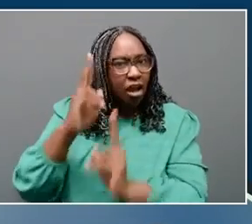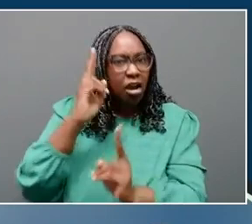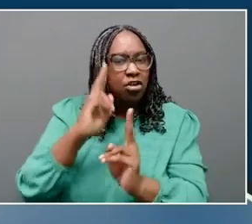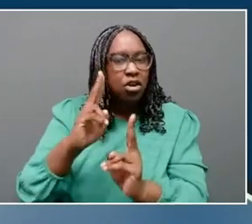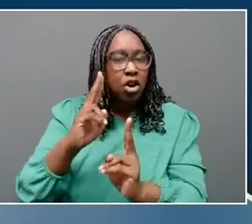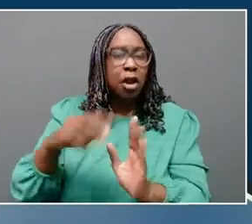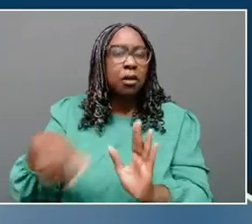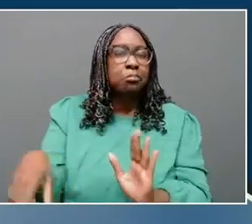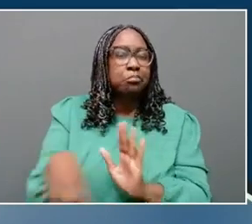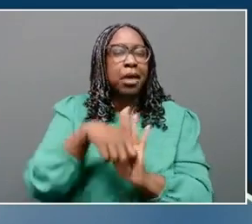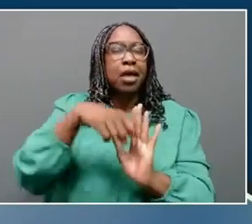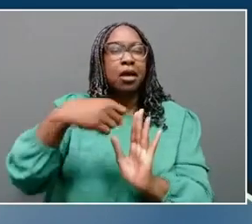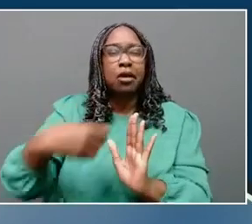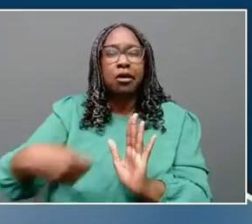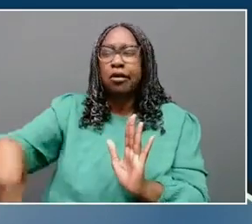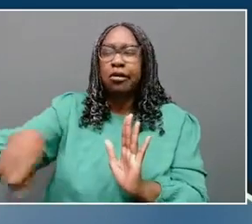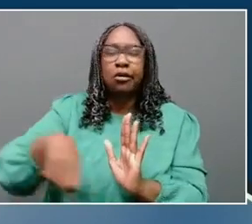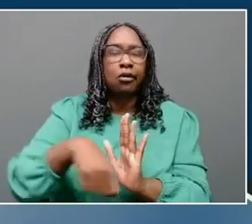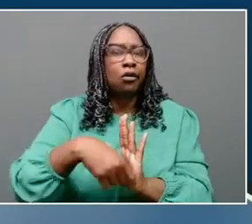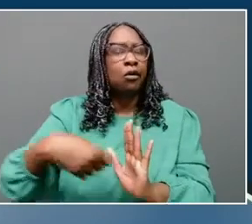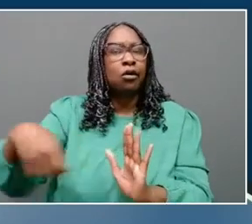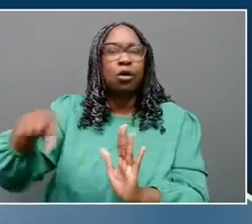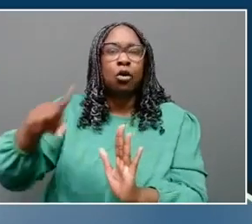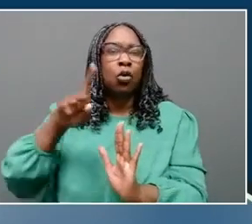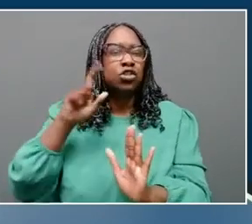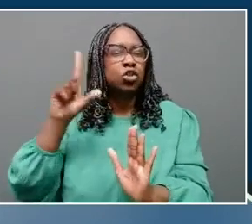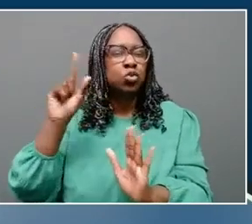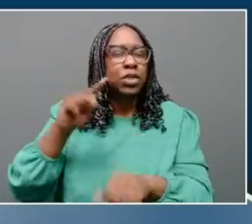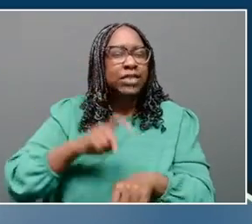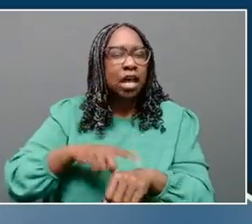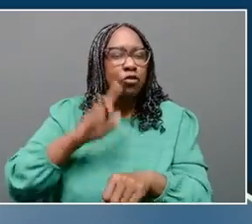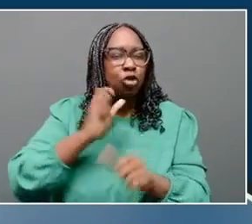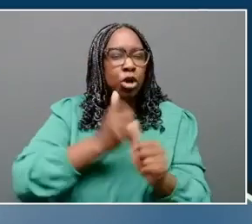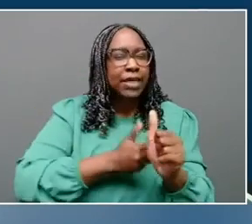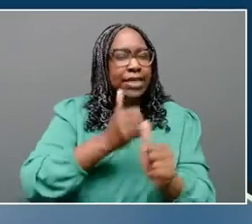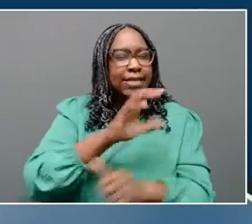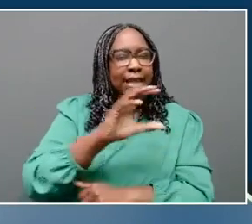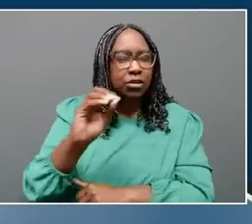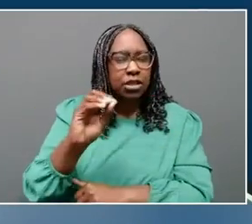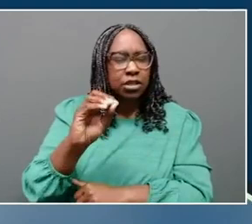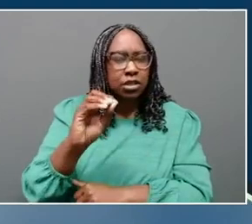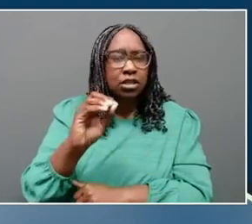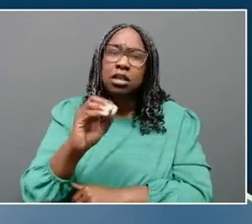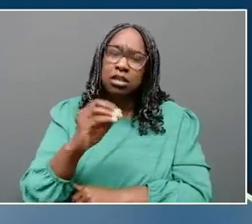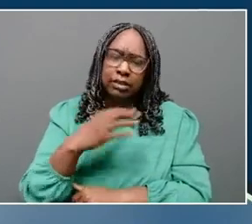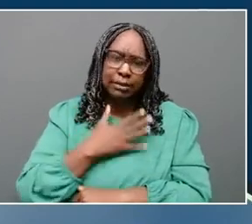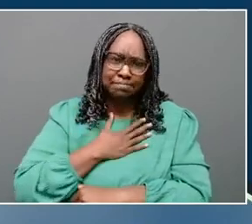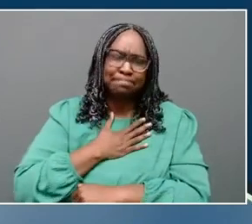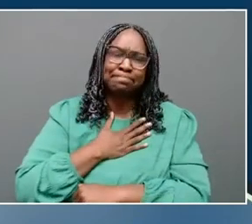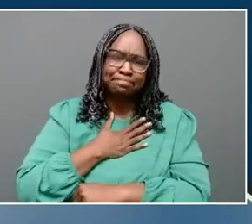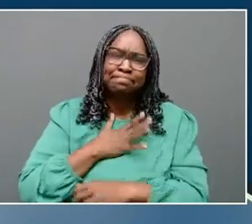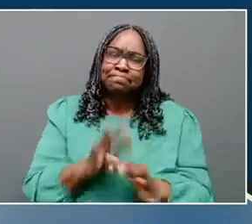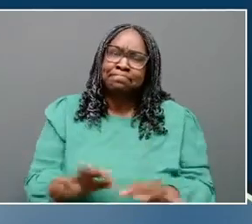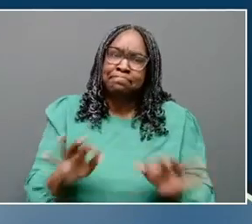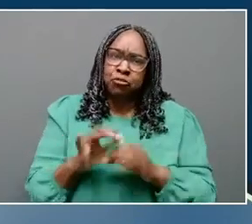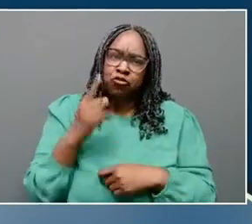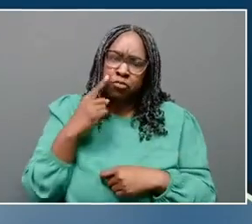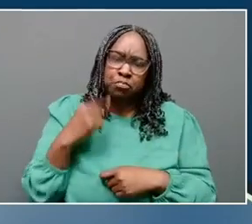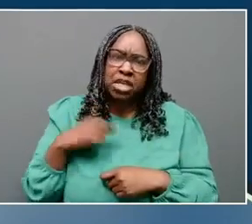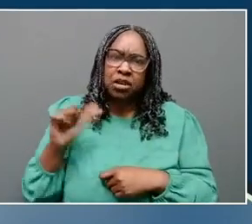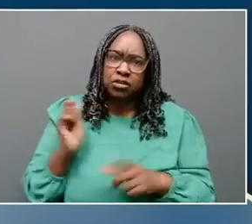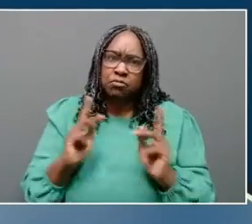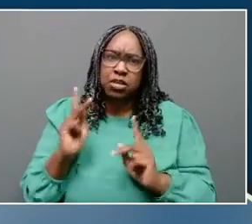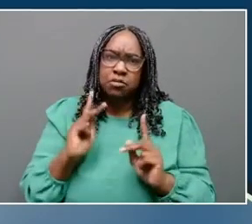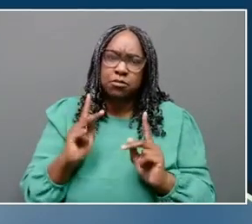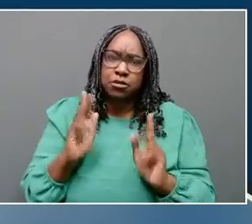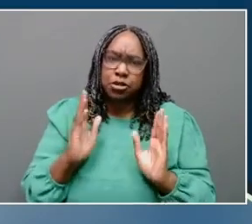times, once for each county. It was a meaningful gesture that meant a lot to me and so many others in the hallways, especially and the